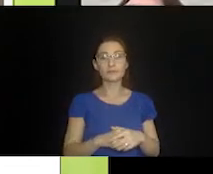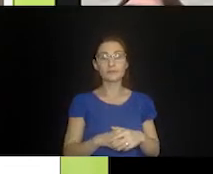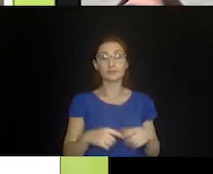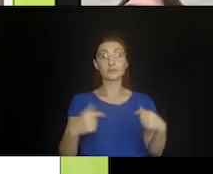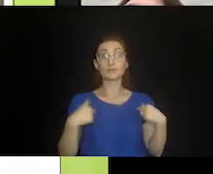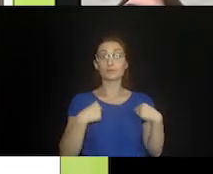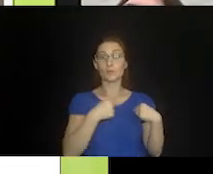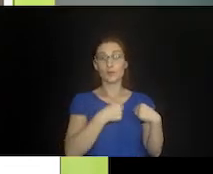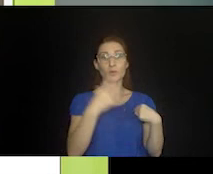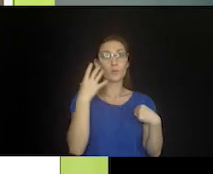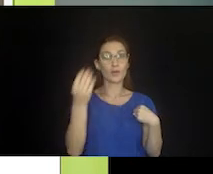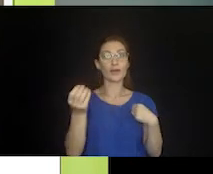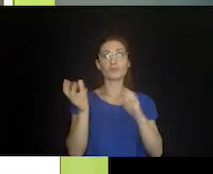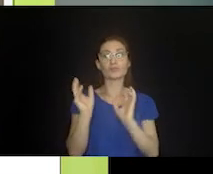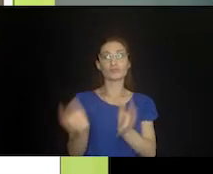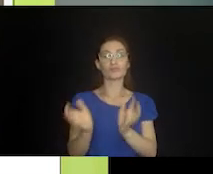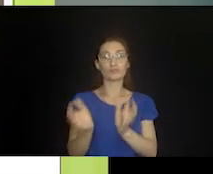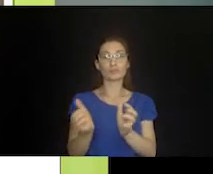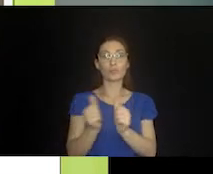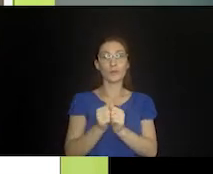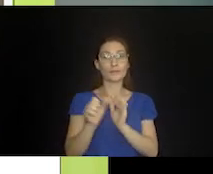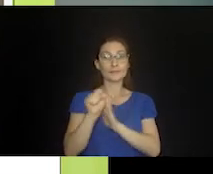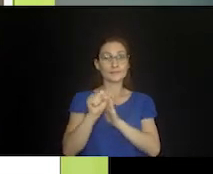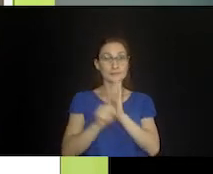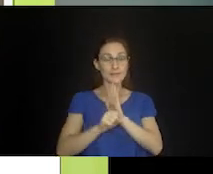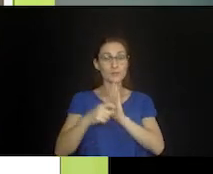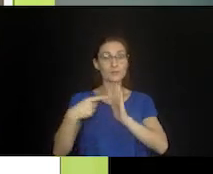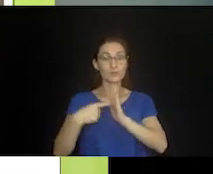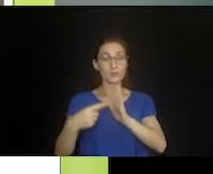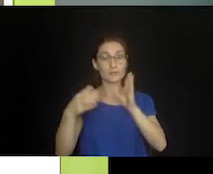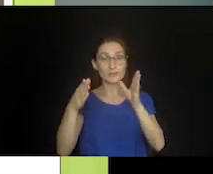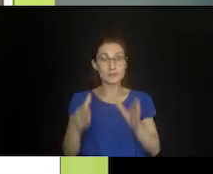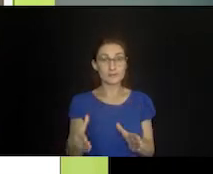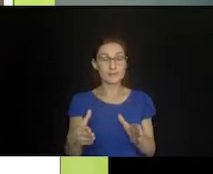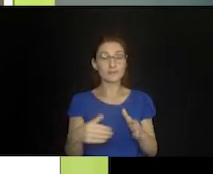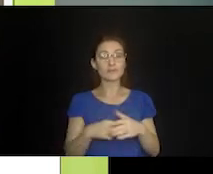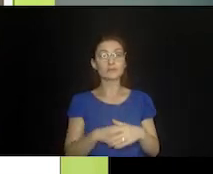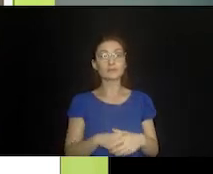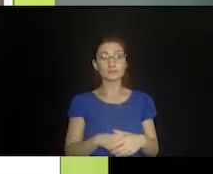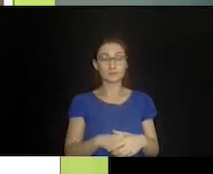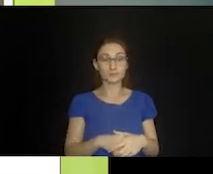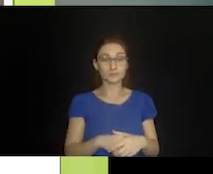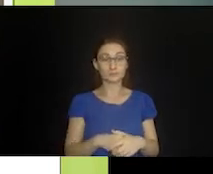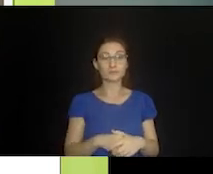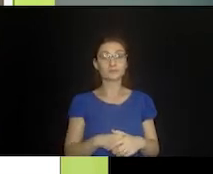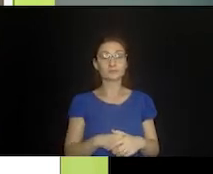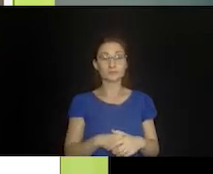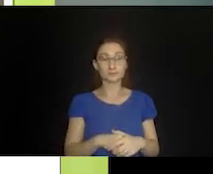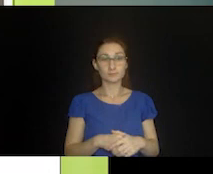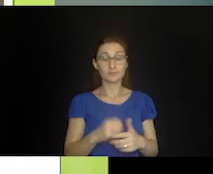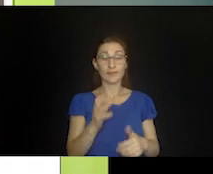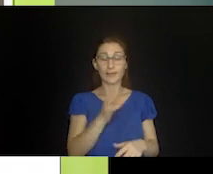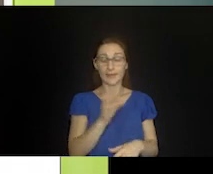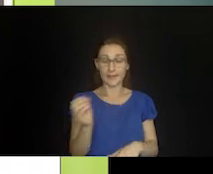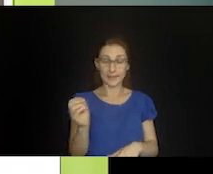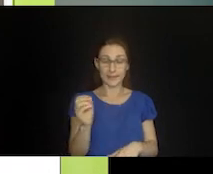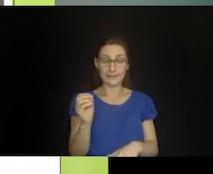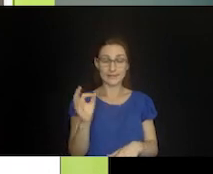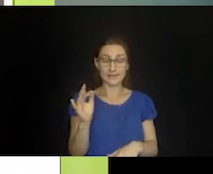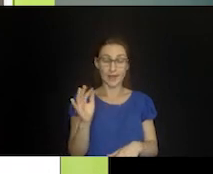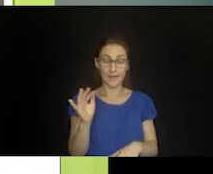that to happen. So we did go out there, and we did talk to our state representatives,